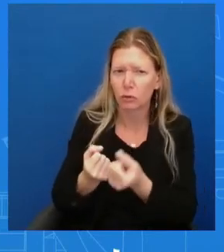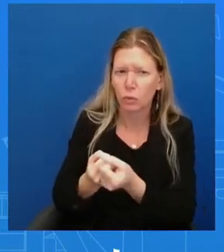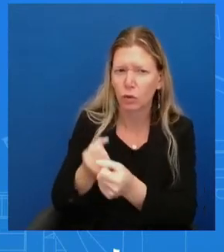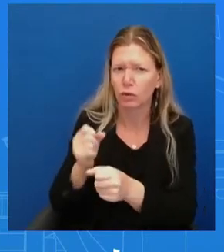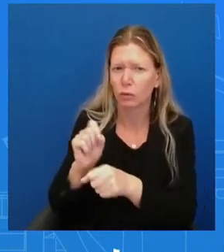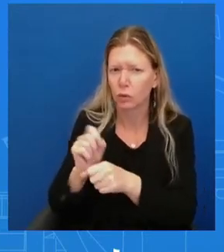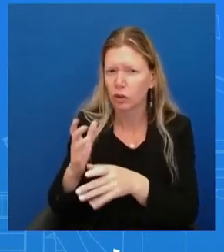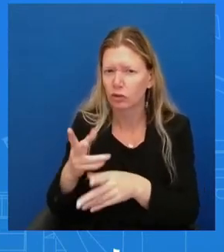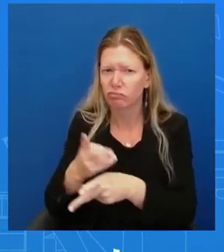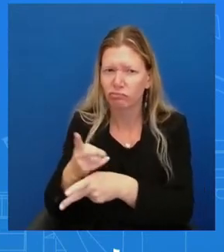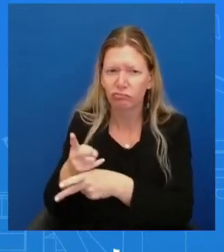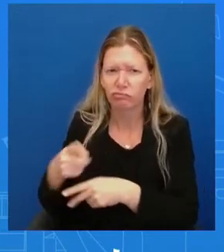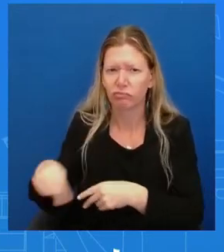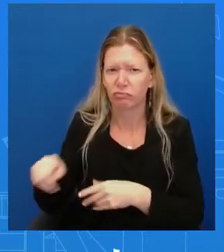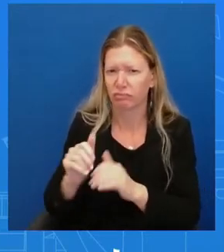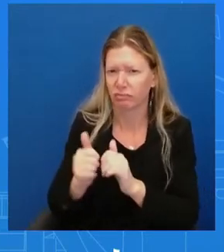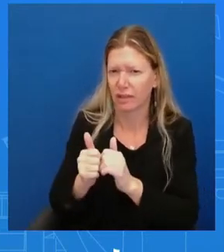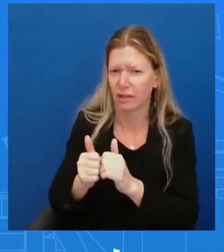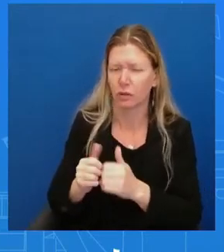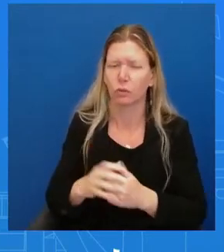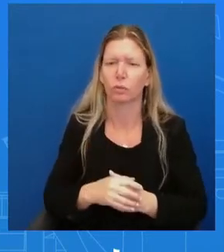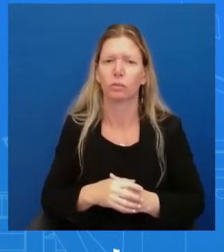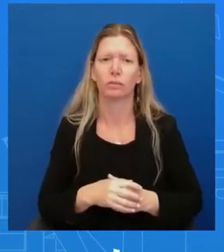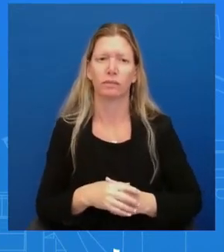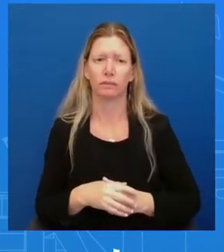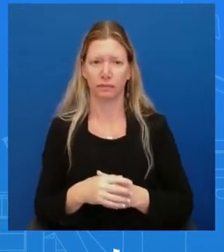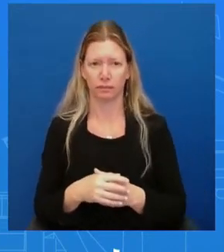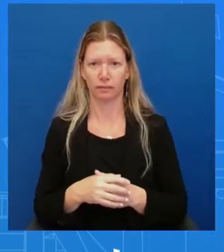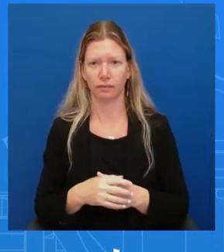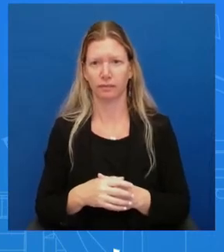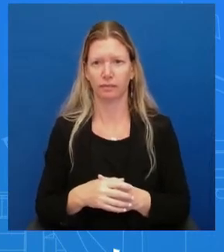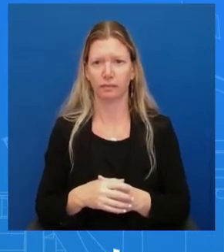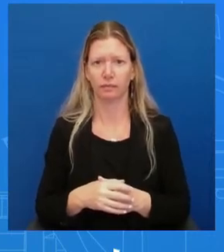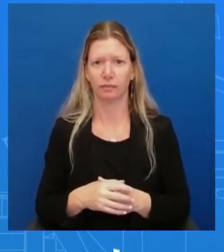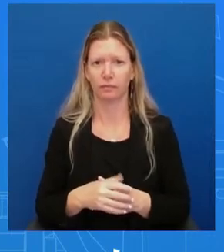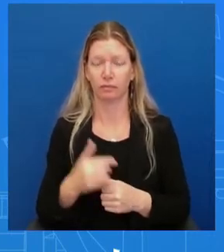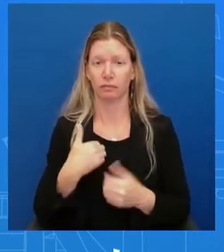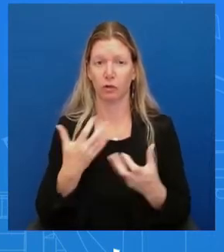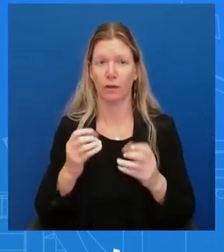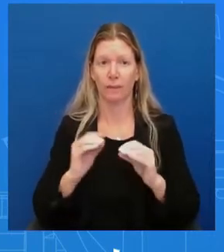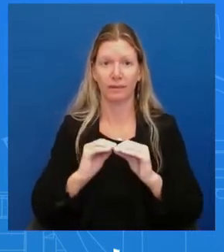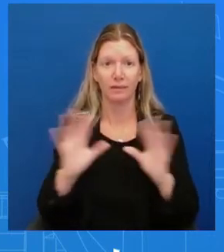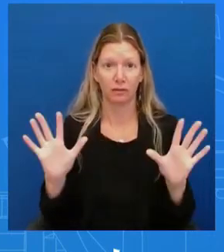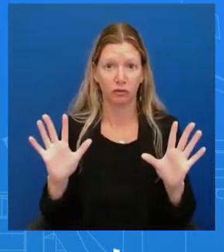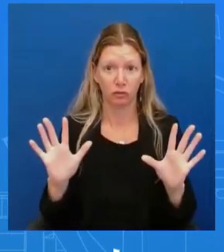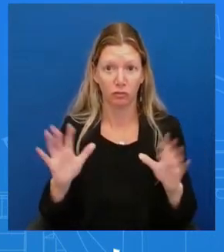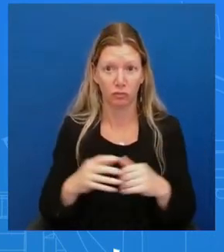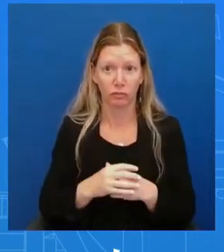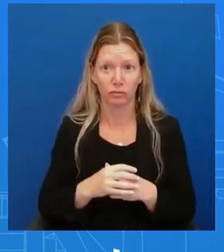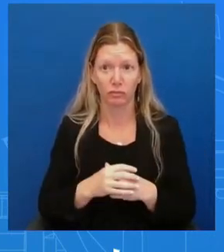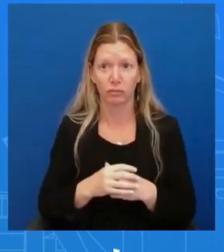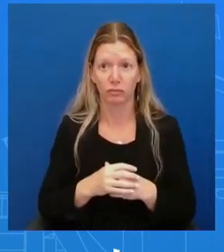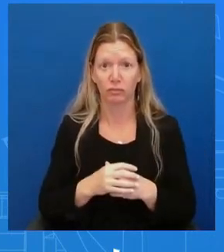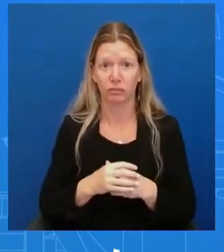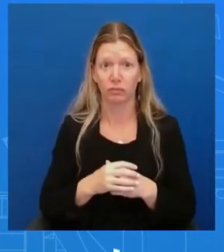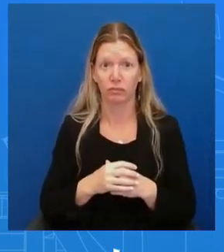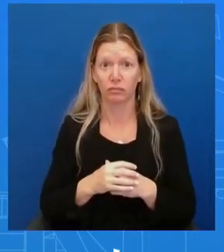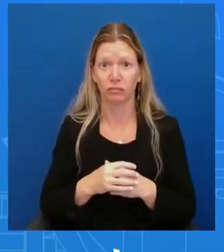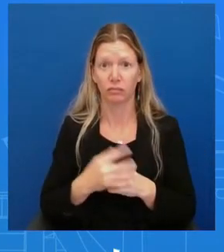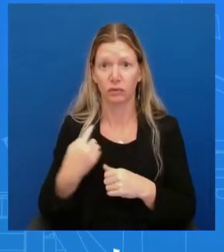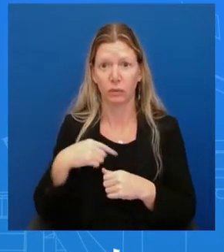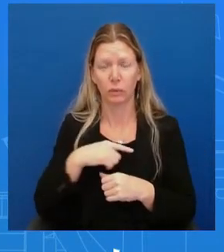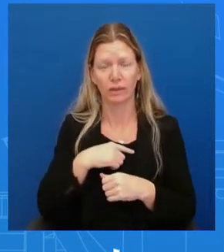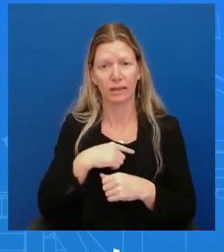their needs are being addressed. But want to be really clear, we're taking all of this seriously, right? We're taking this is a whole of government